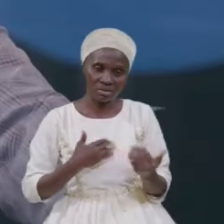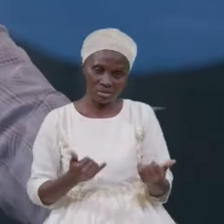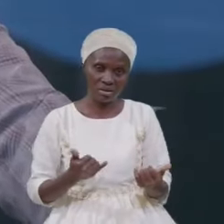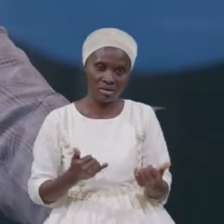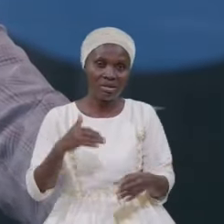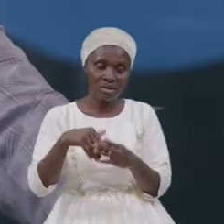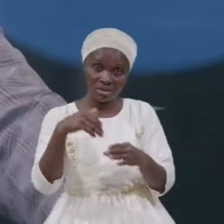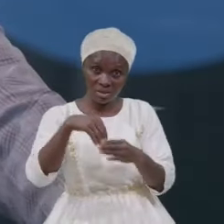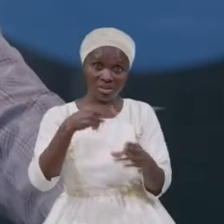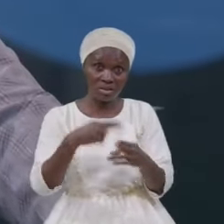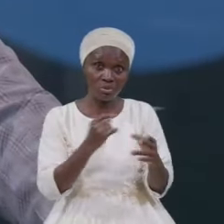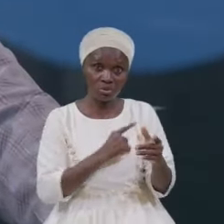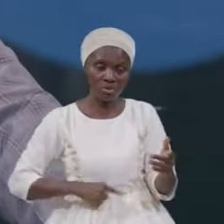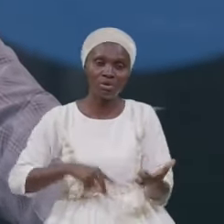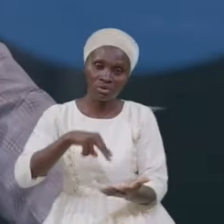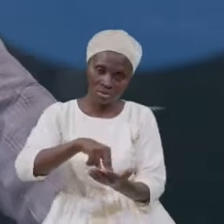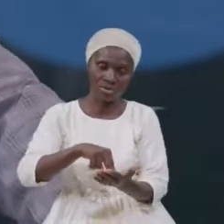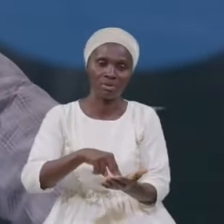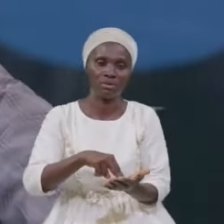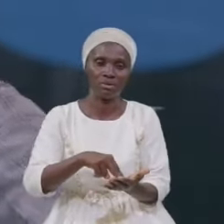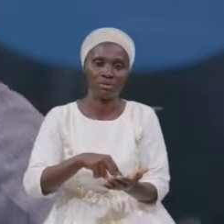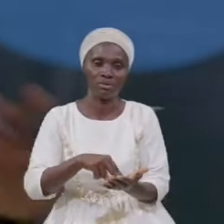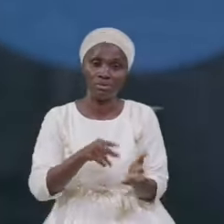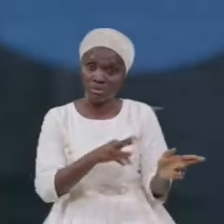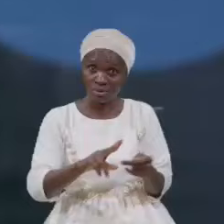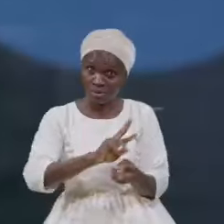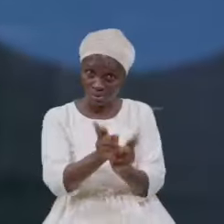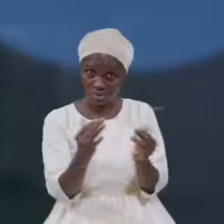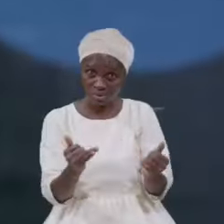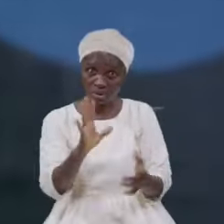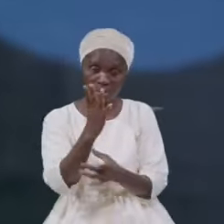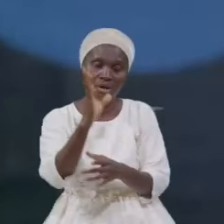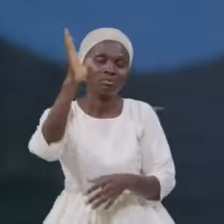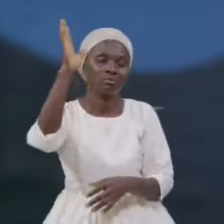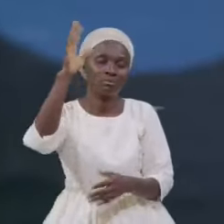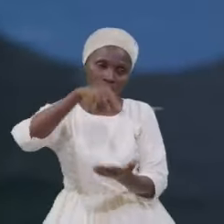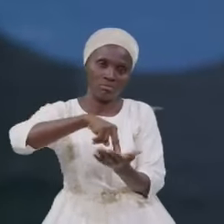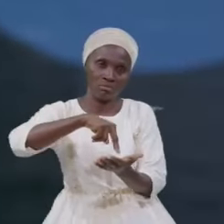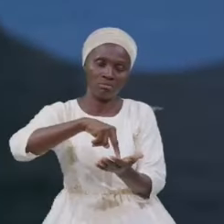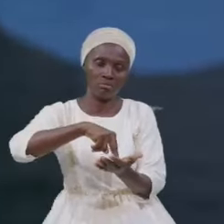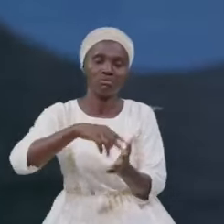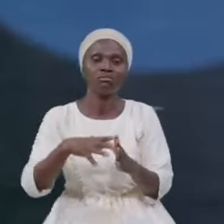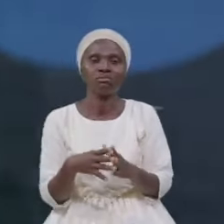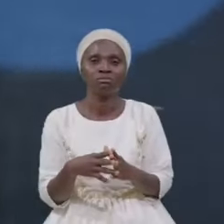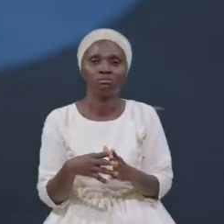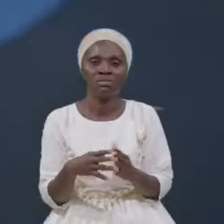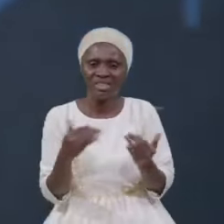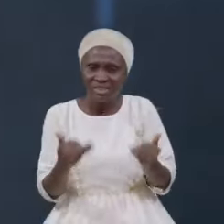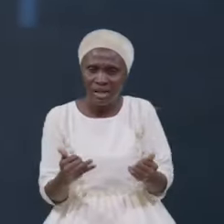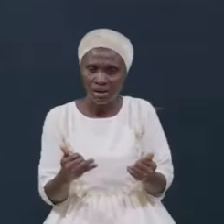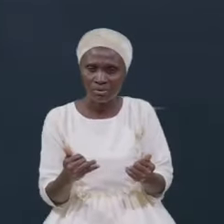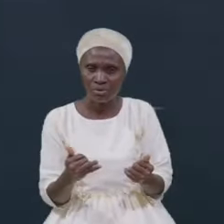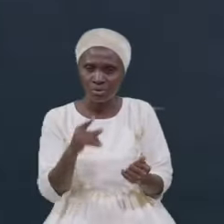Amen. Amen. God bless you. God bless you there. Stand up and make this day the